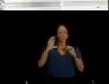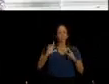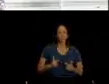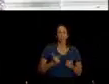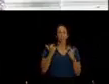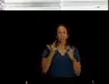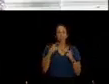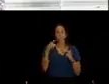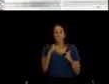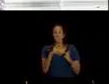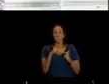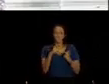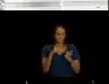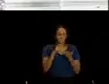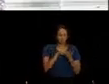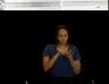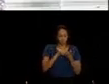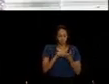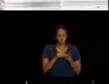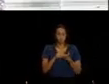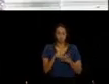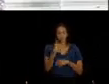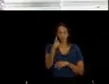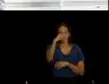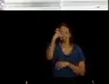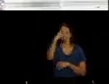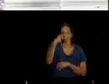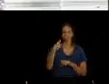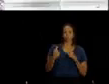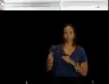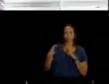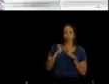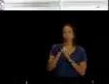she spent her last summer dealing with a surgery because she